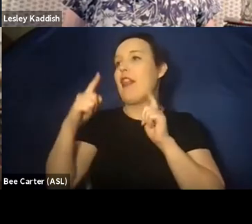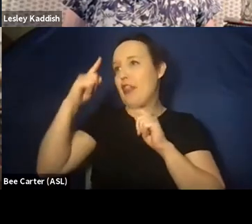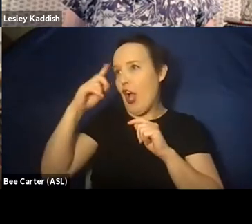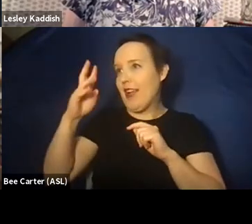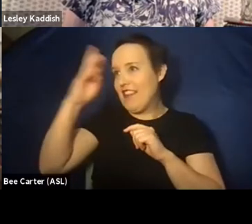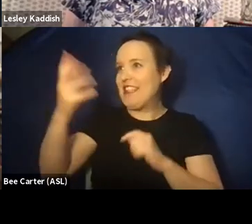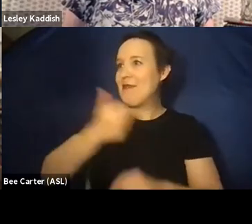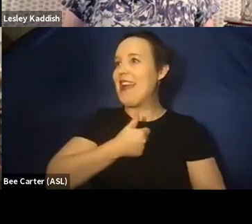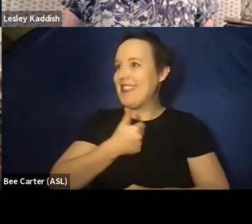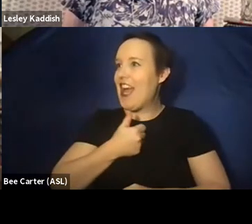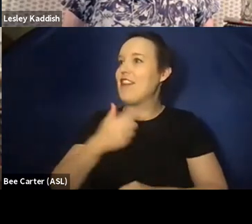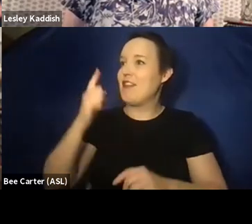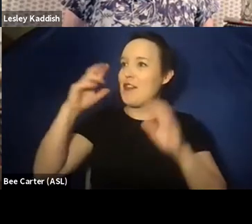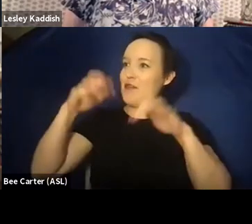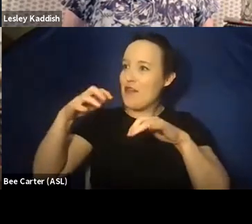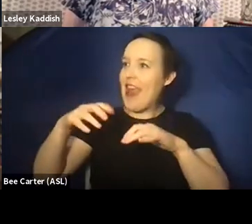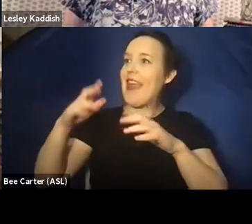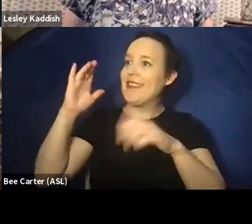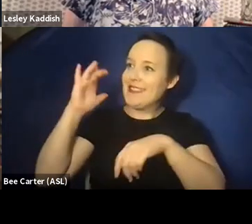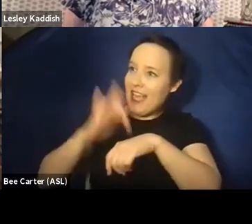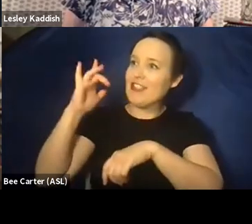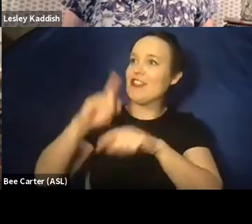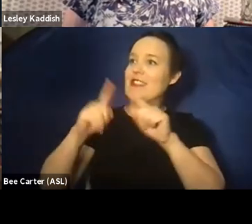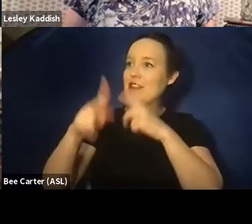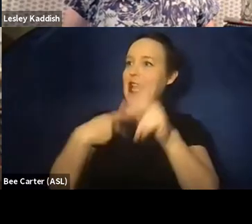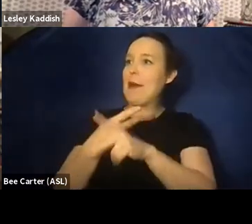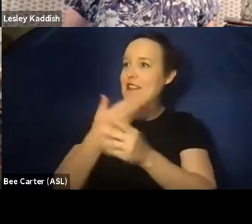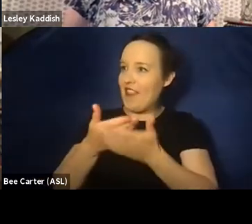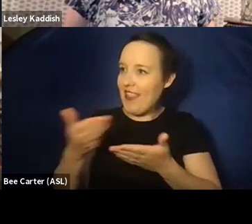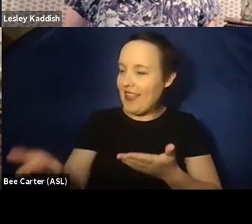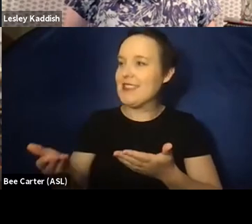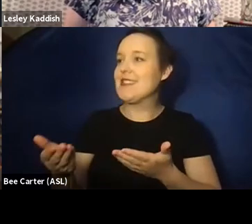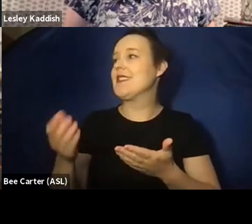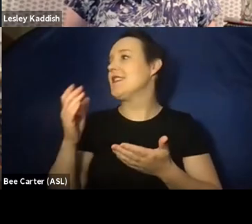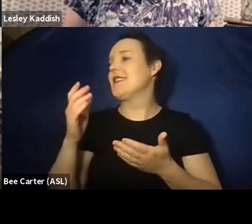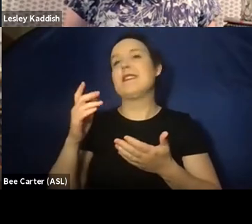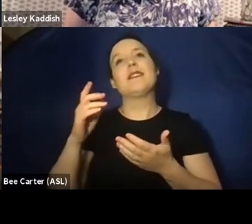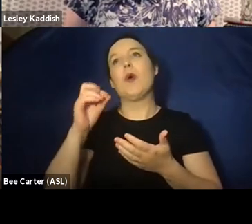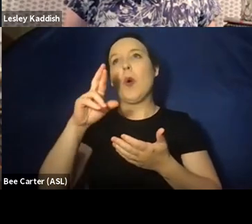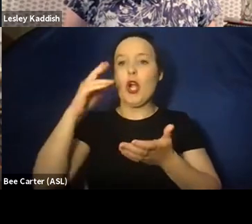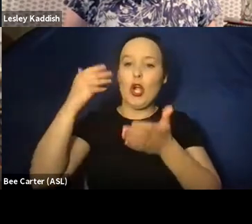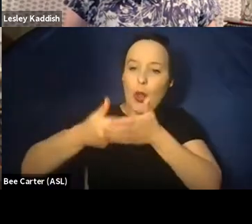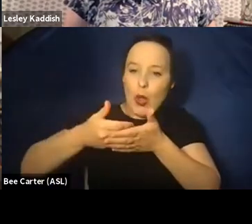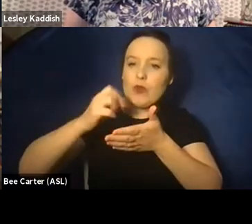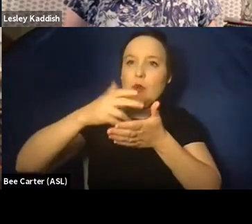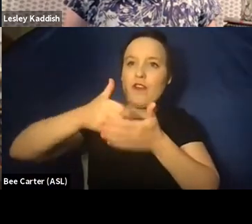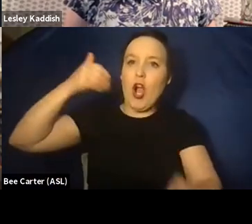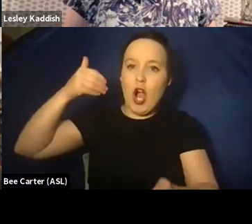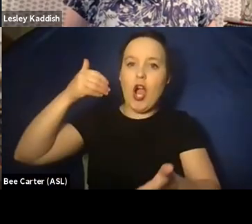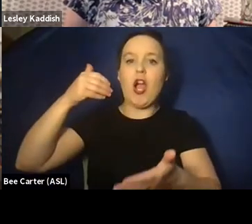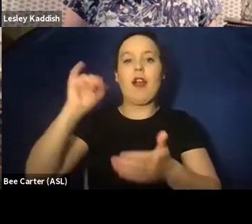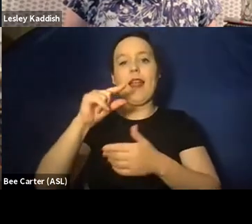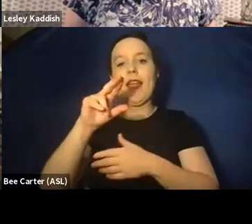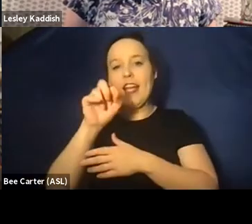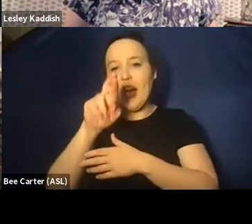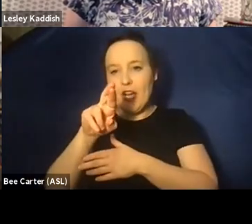rain hit different types of materials or close, like if it was from the gutter, how close could it